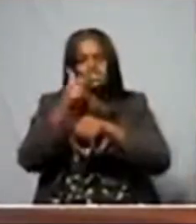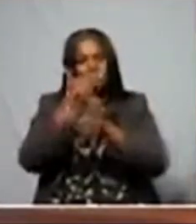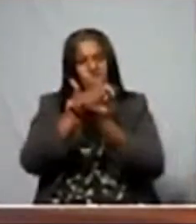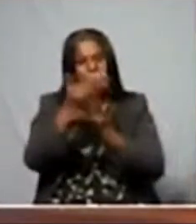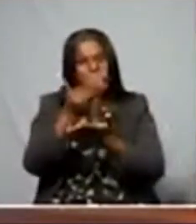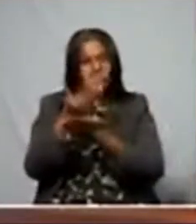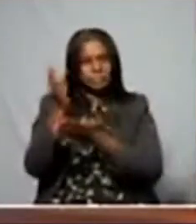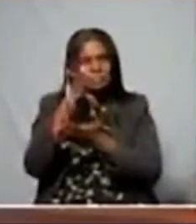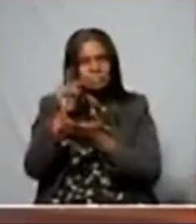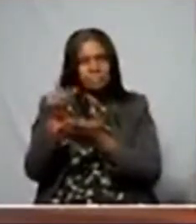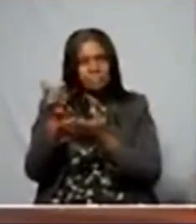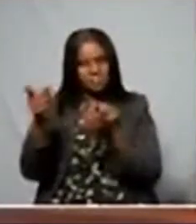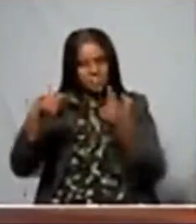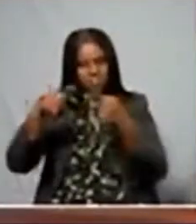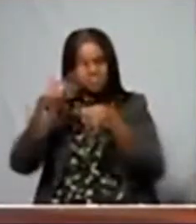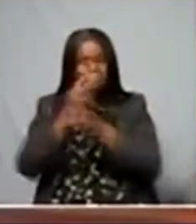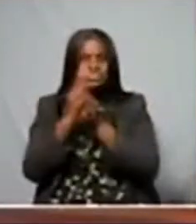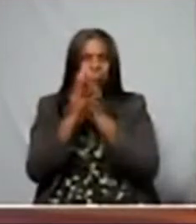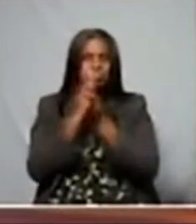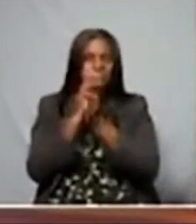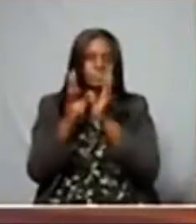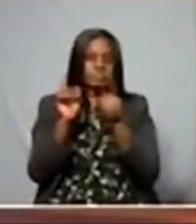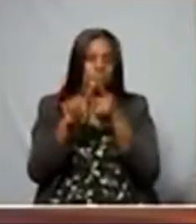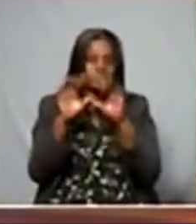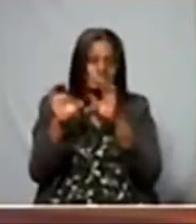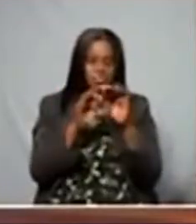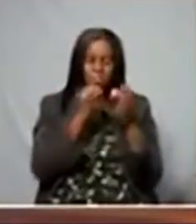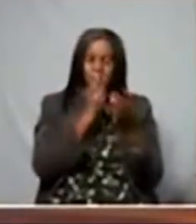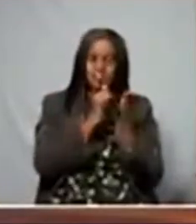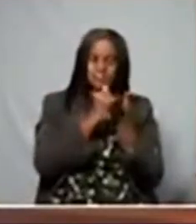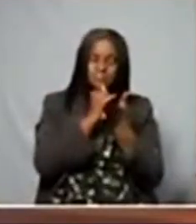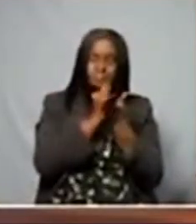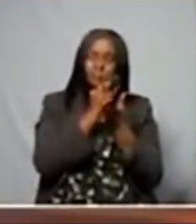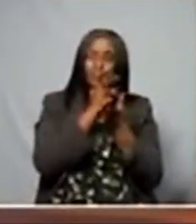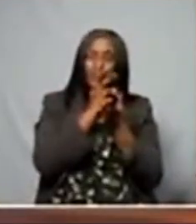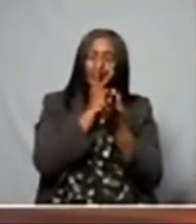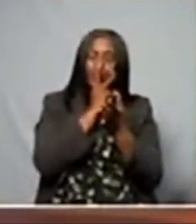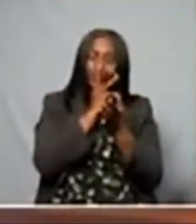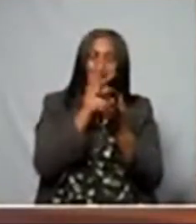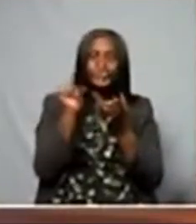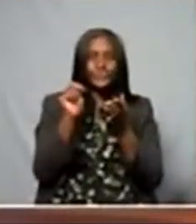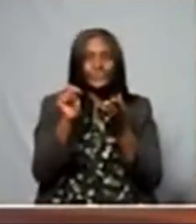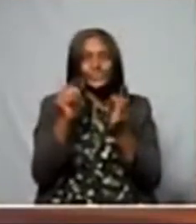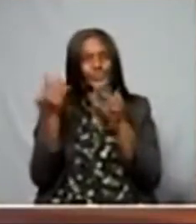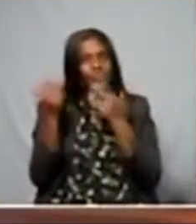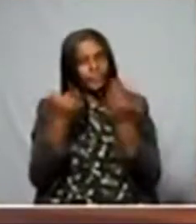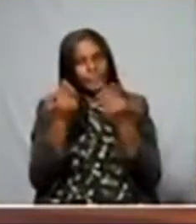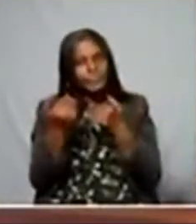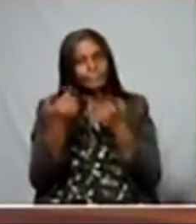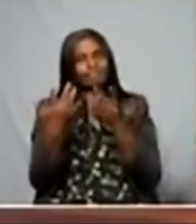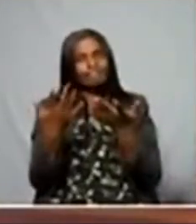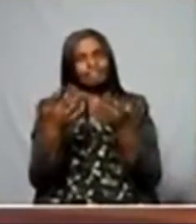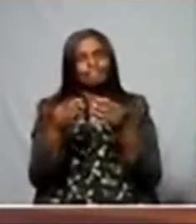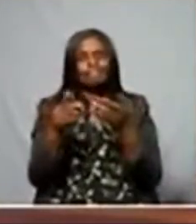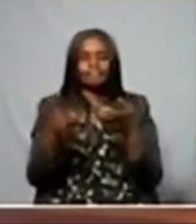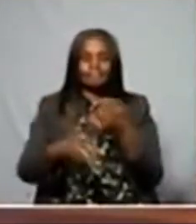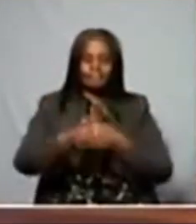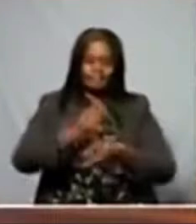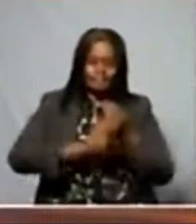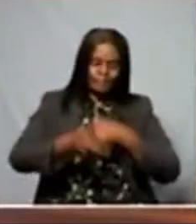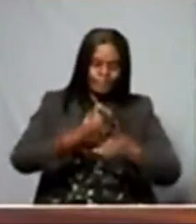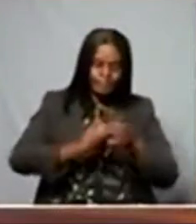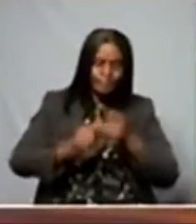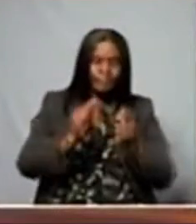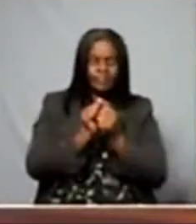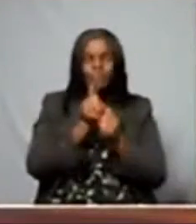procure the local contractors to do facilities like water, the toilets, the hand dug wells, the boreholes, and